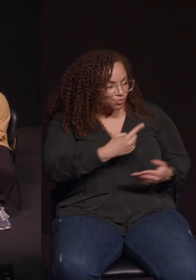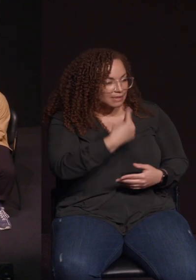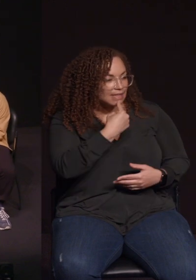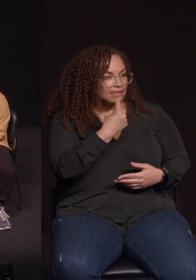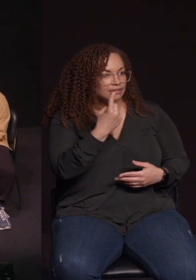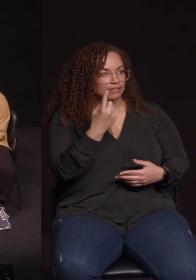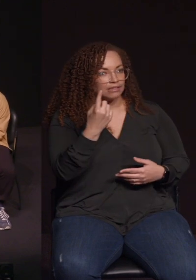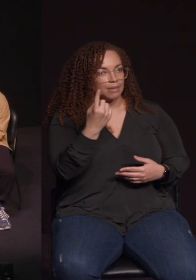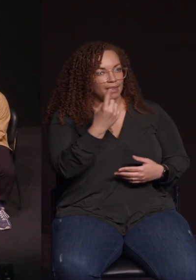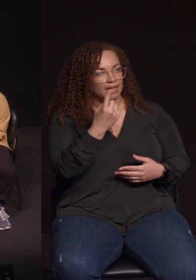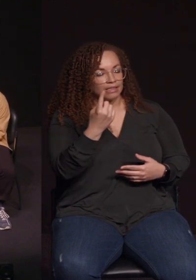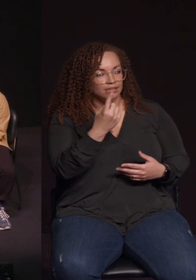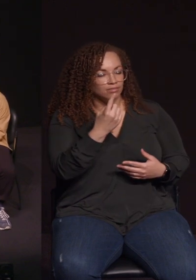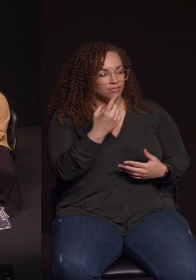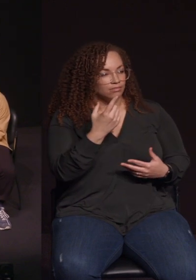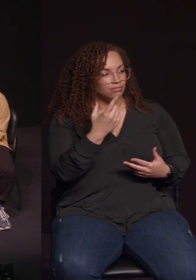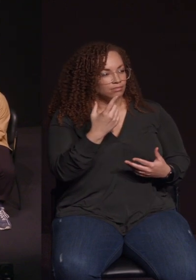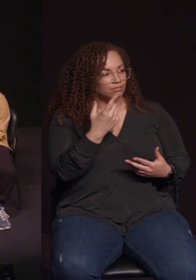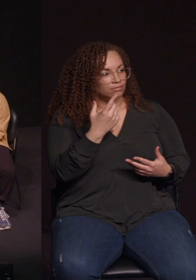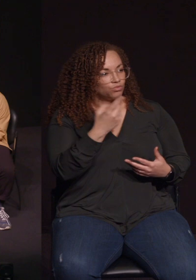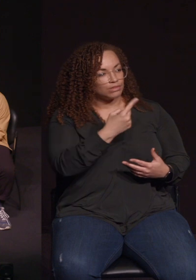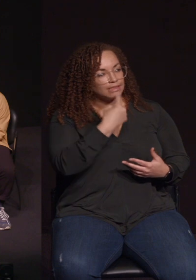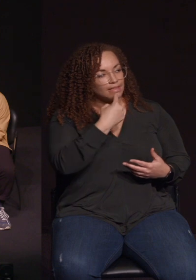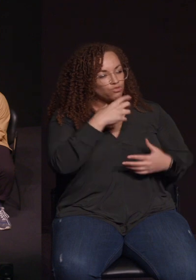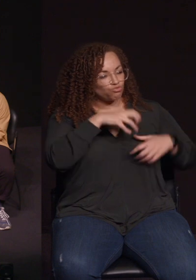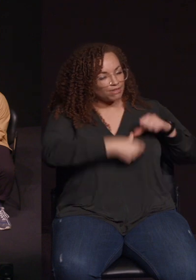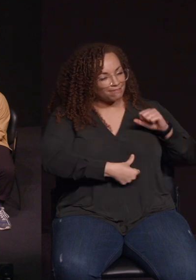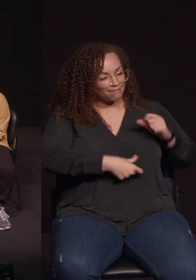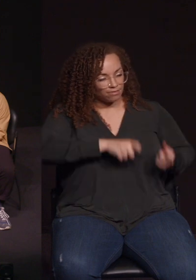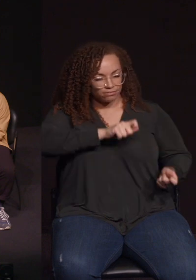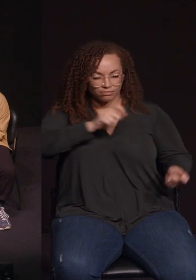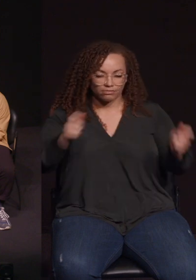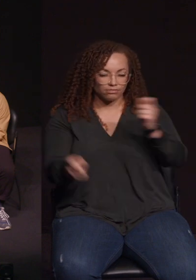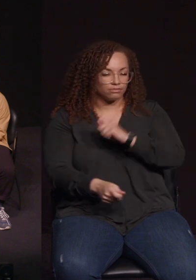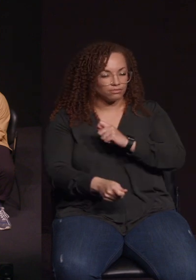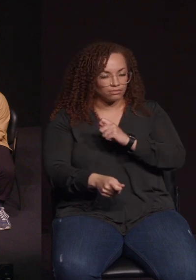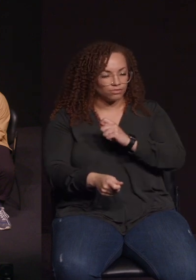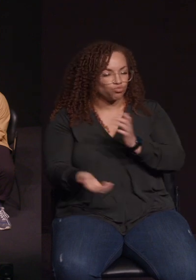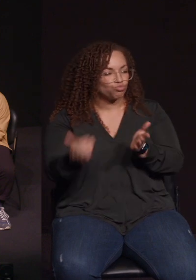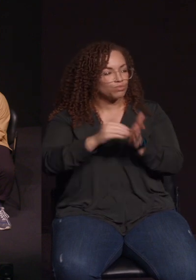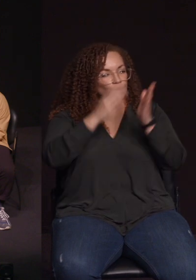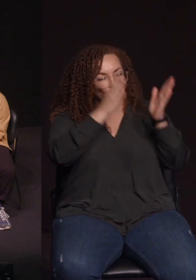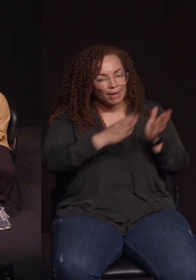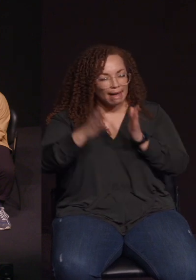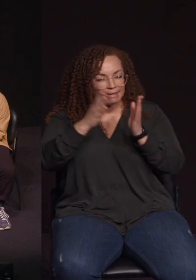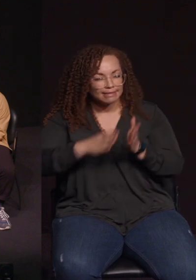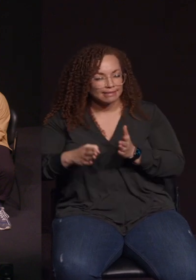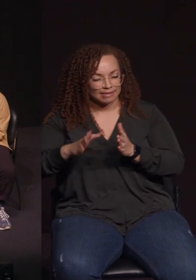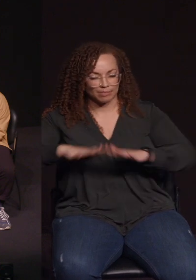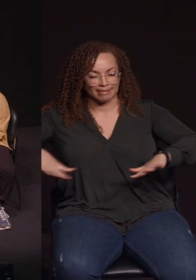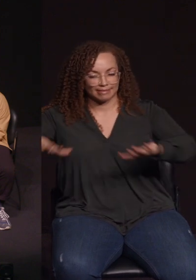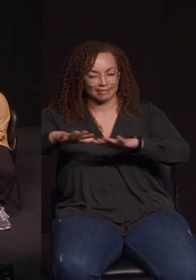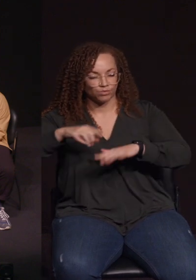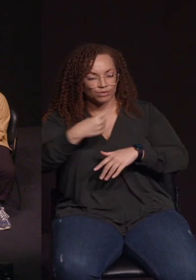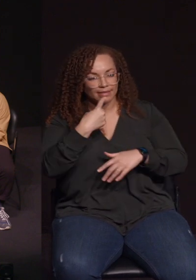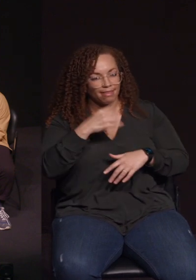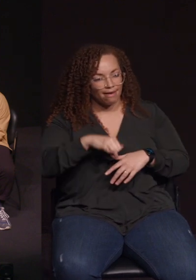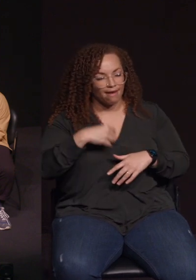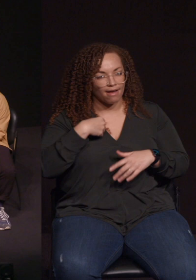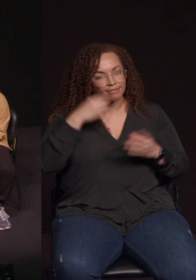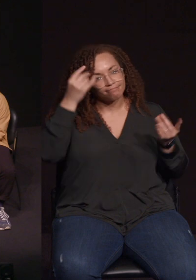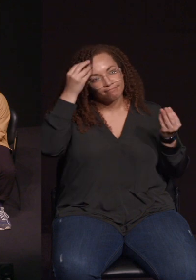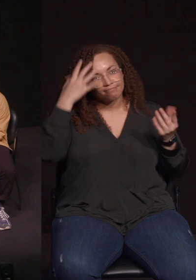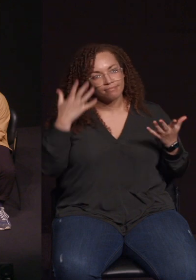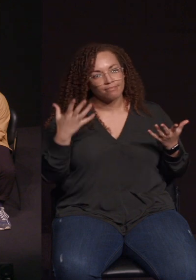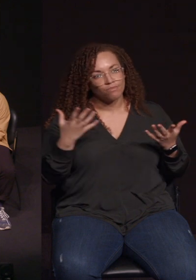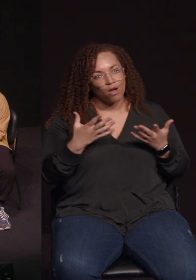Rashad, that grief reorganizes space. And as you were speaking, I was thinking about the classroom and